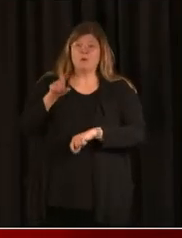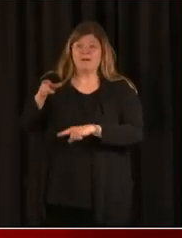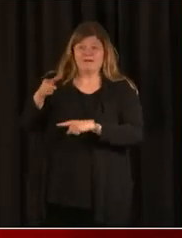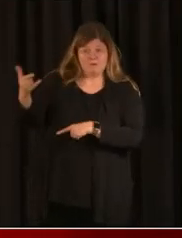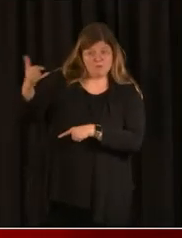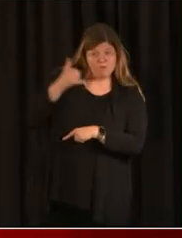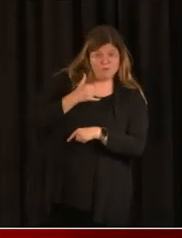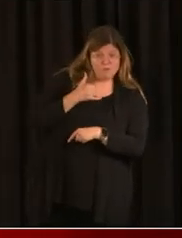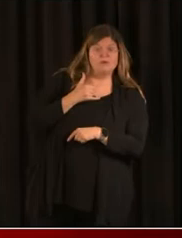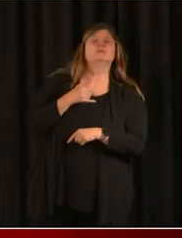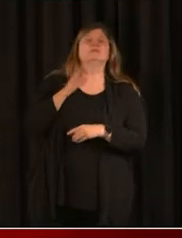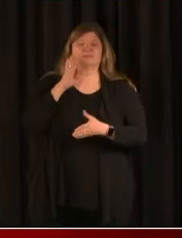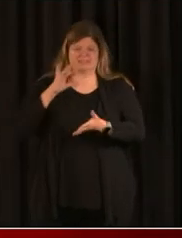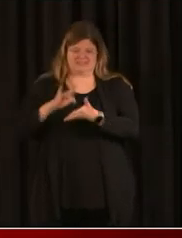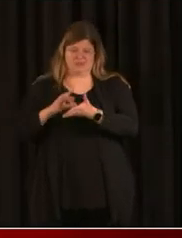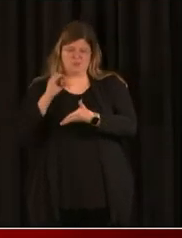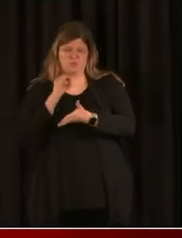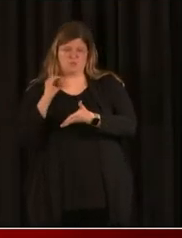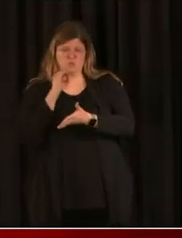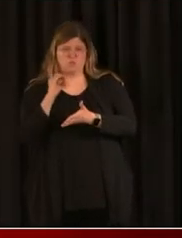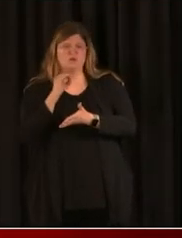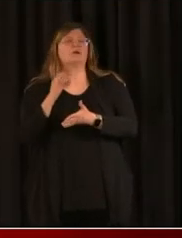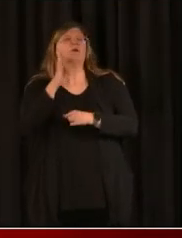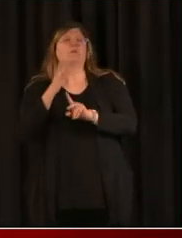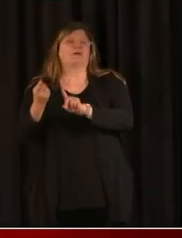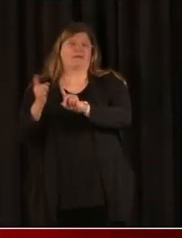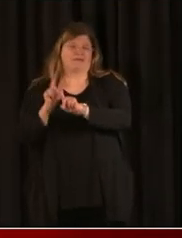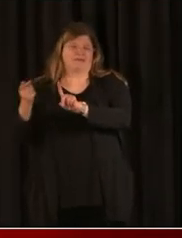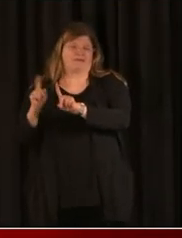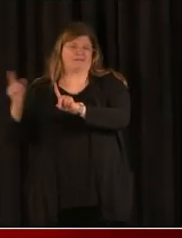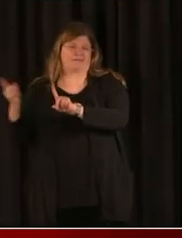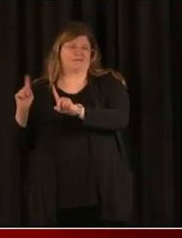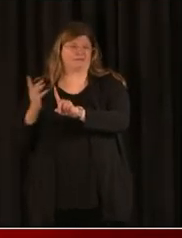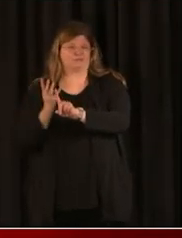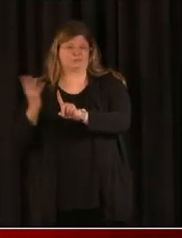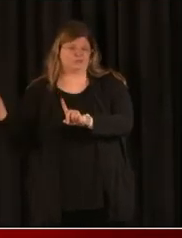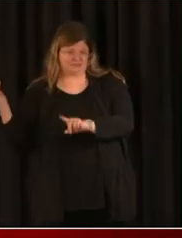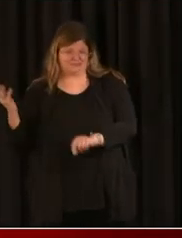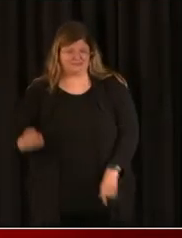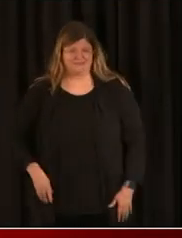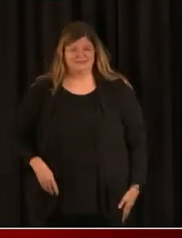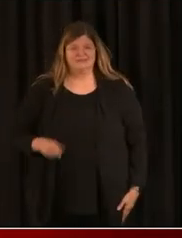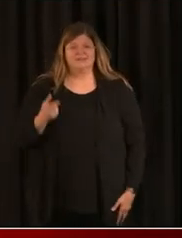phone, you can press 0 to be entered into the question queue. We'll hear shortly from